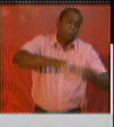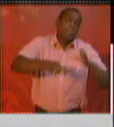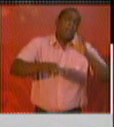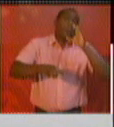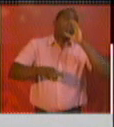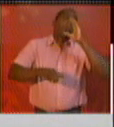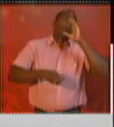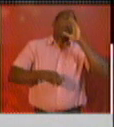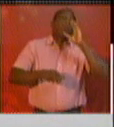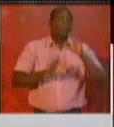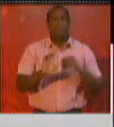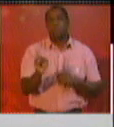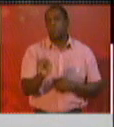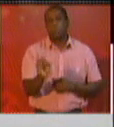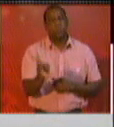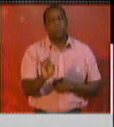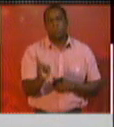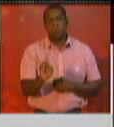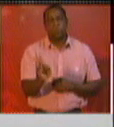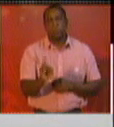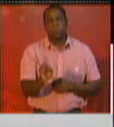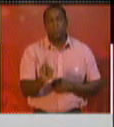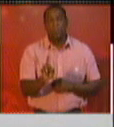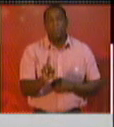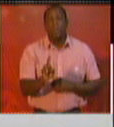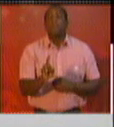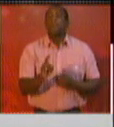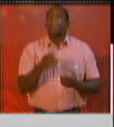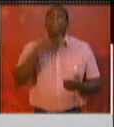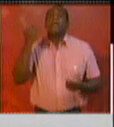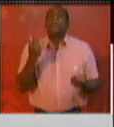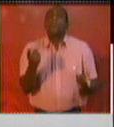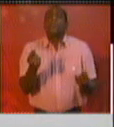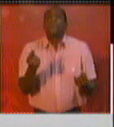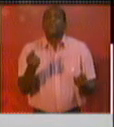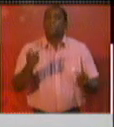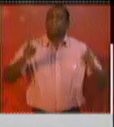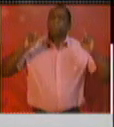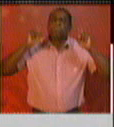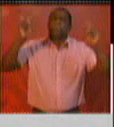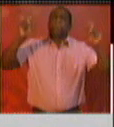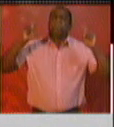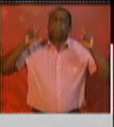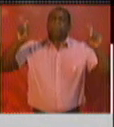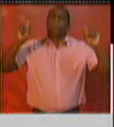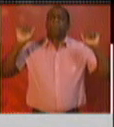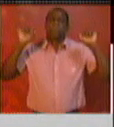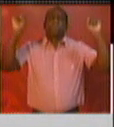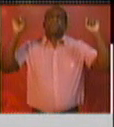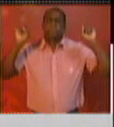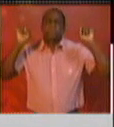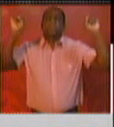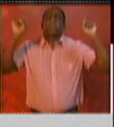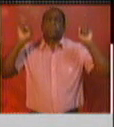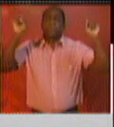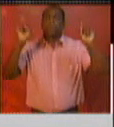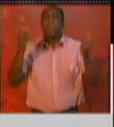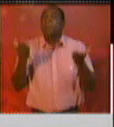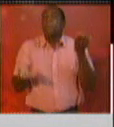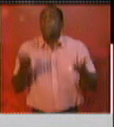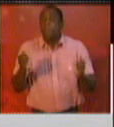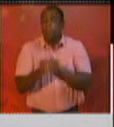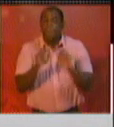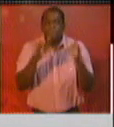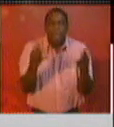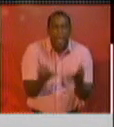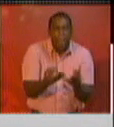include recreational activities such as exercise, family time, or enjoying the broadcast of a sporting